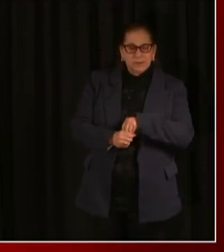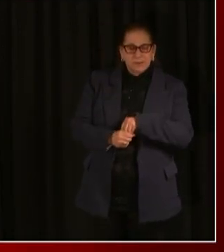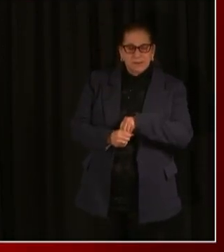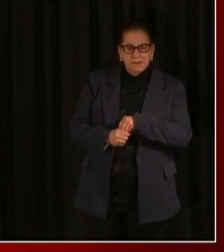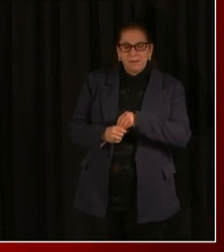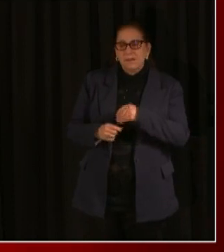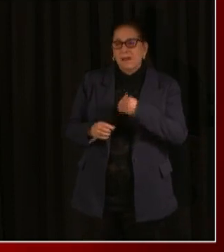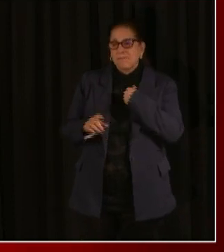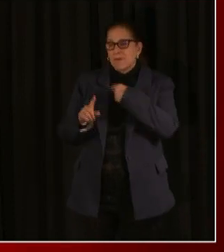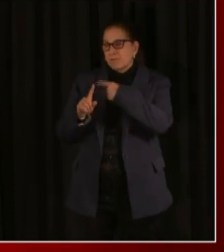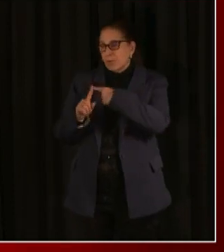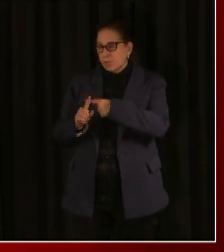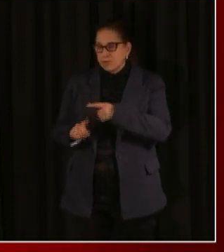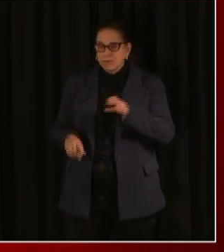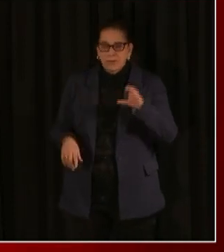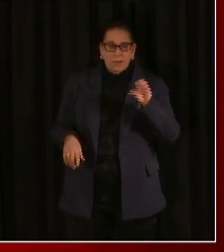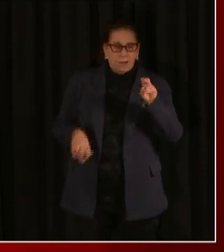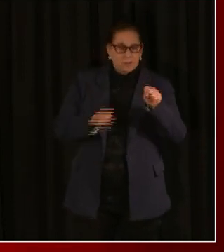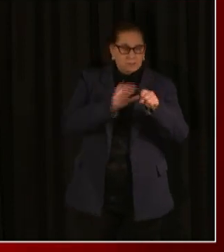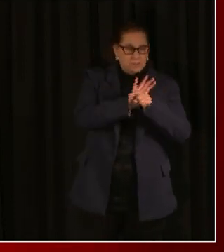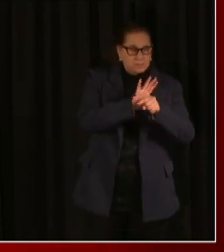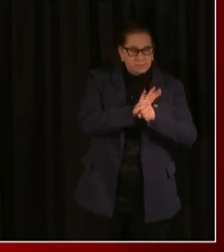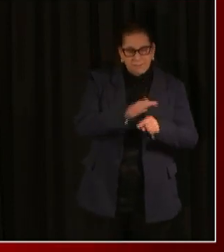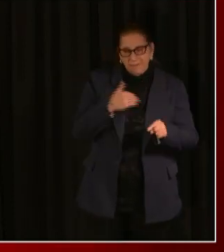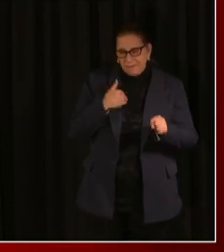a credible messenger program,